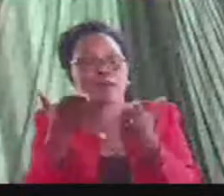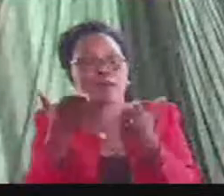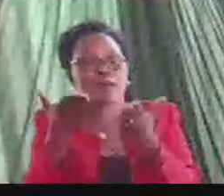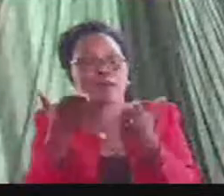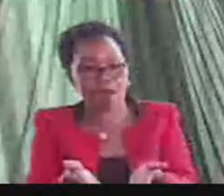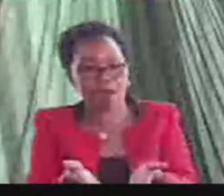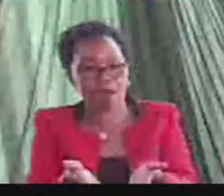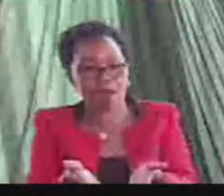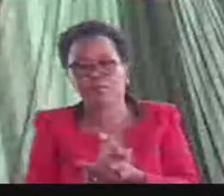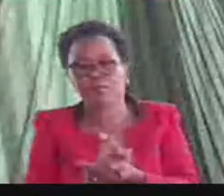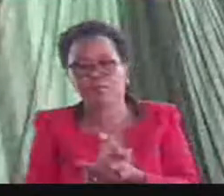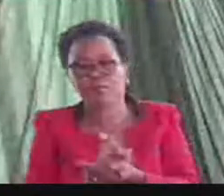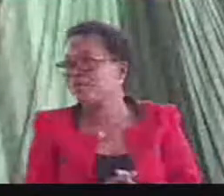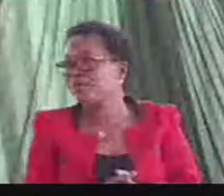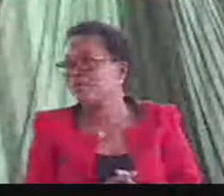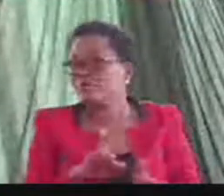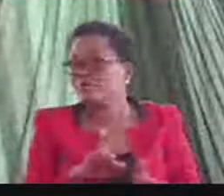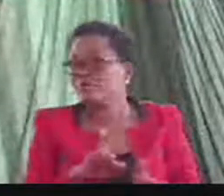three more questions.